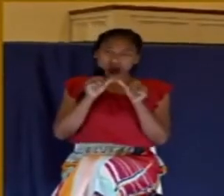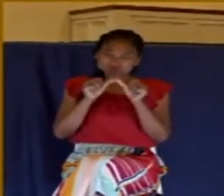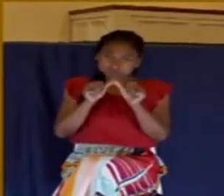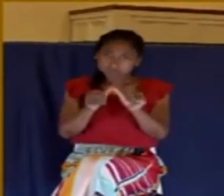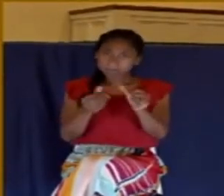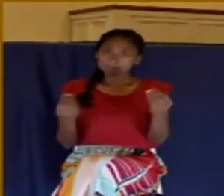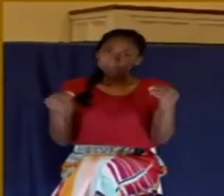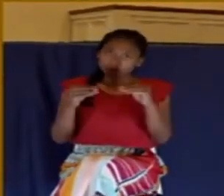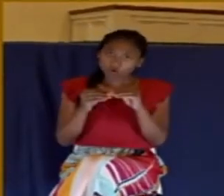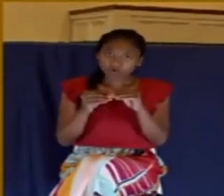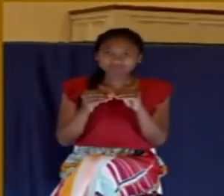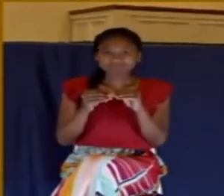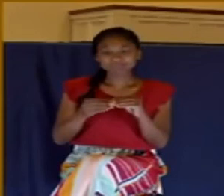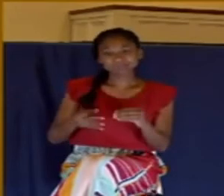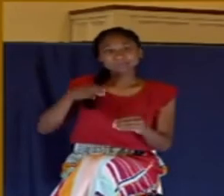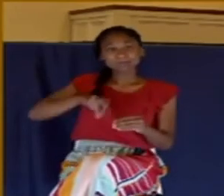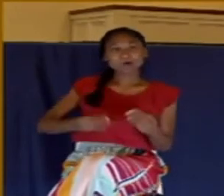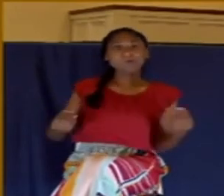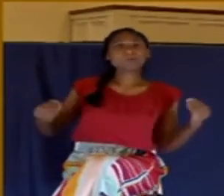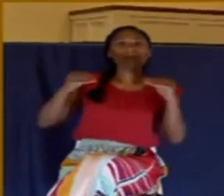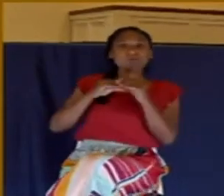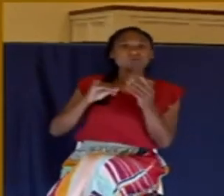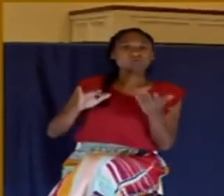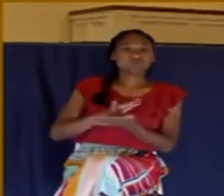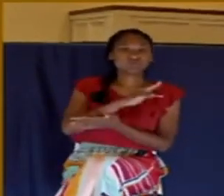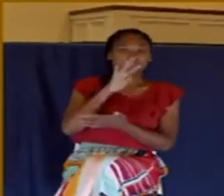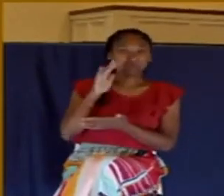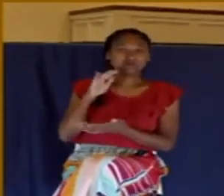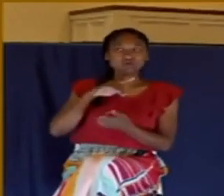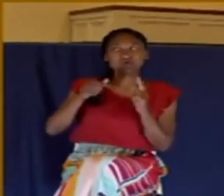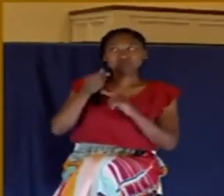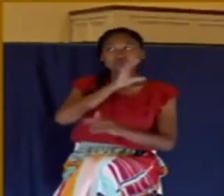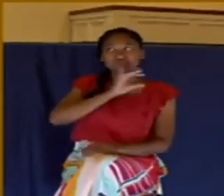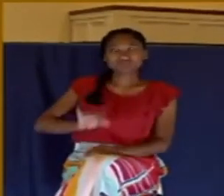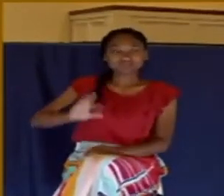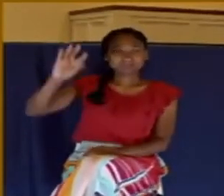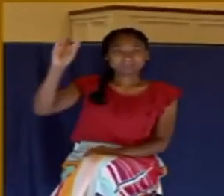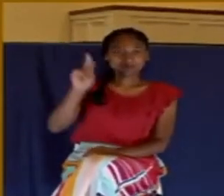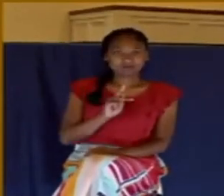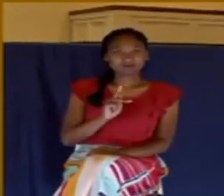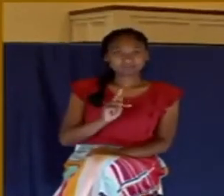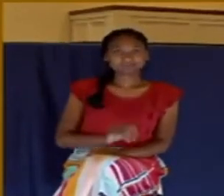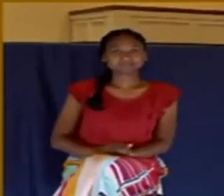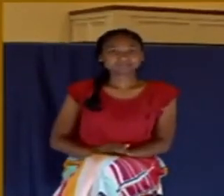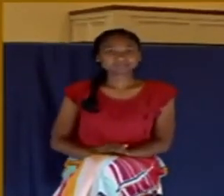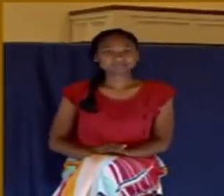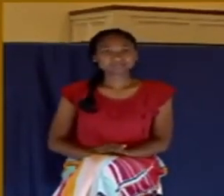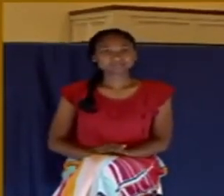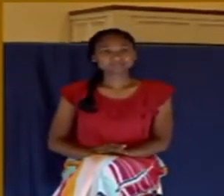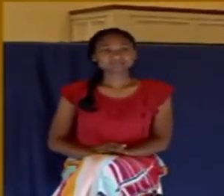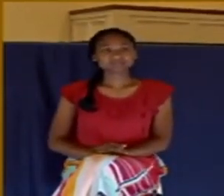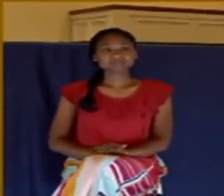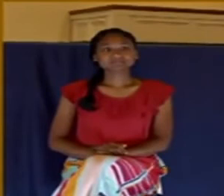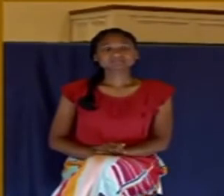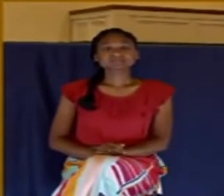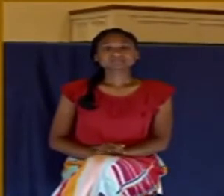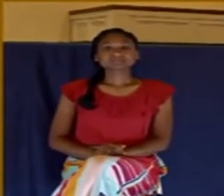the greater the glory that you're going to have when Christ comes. And